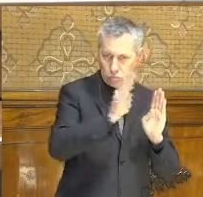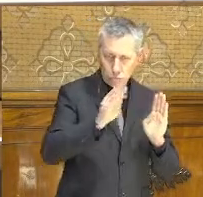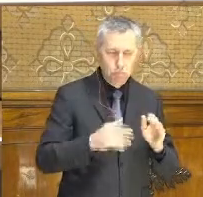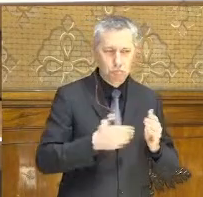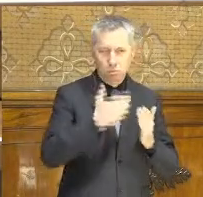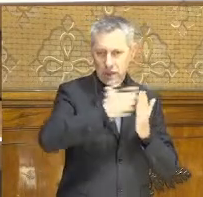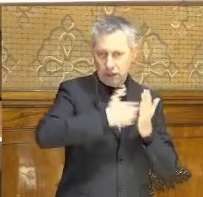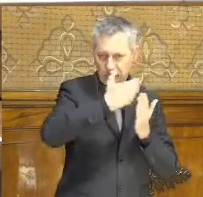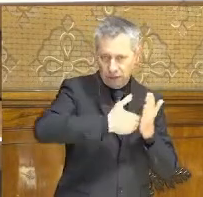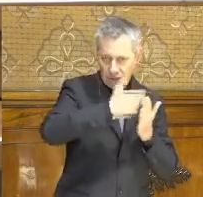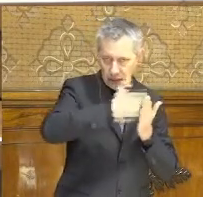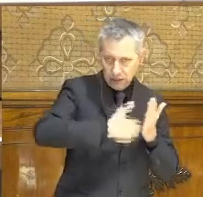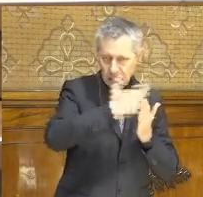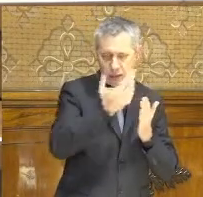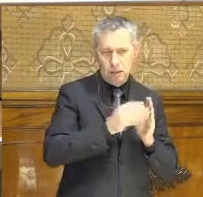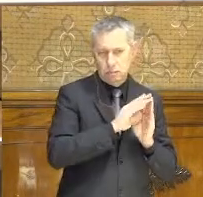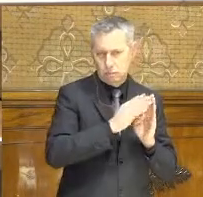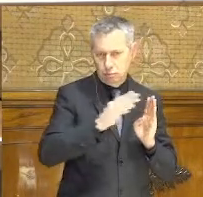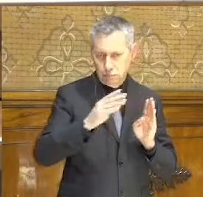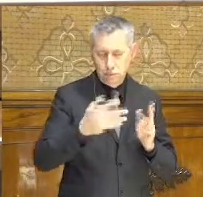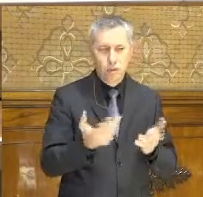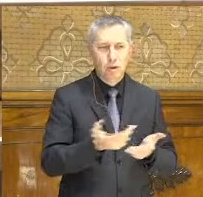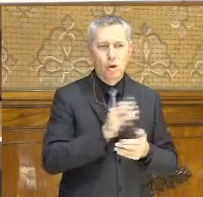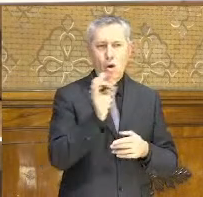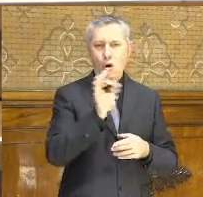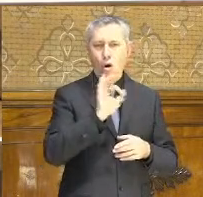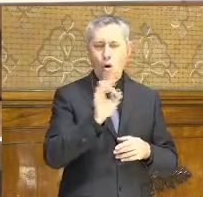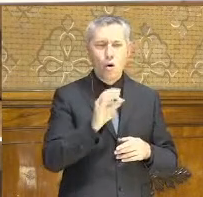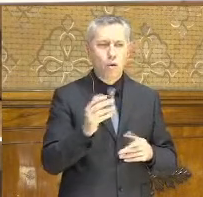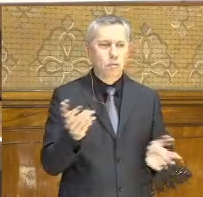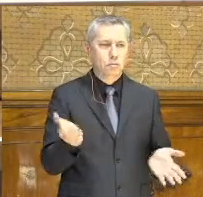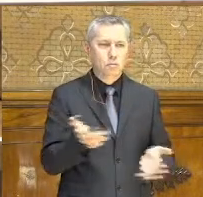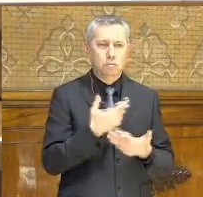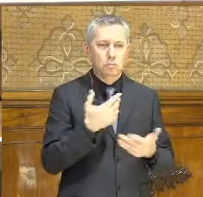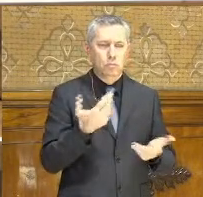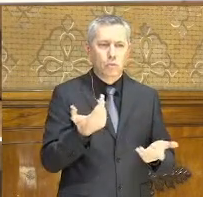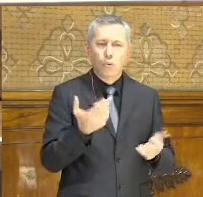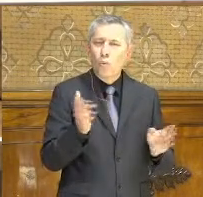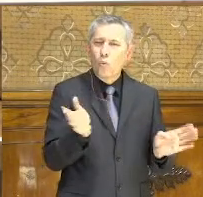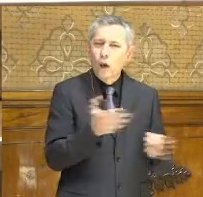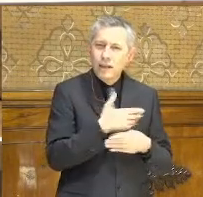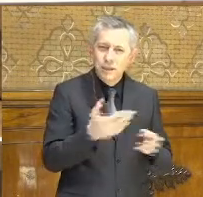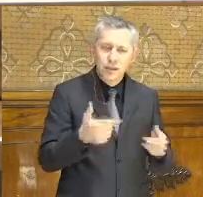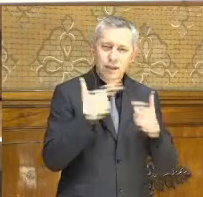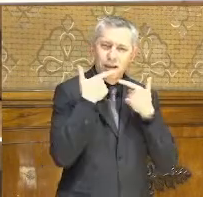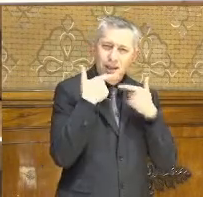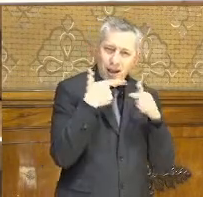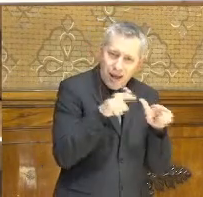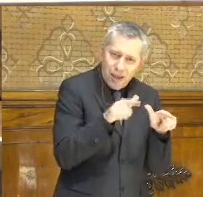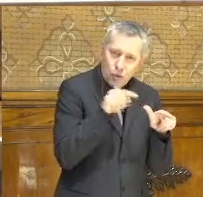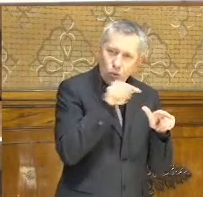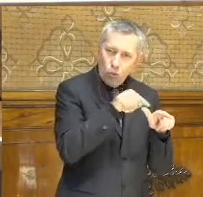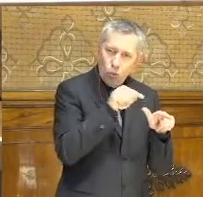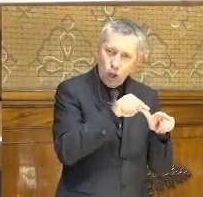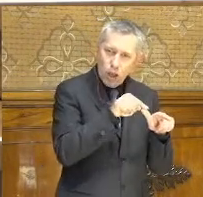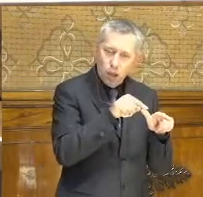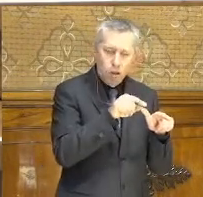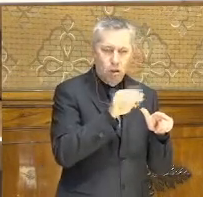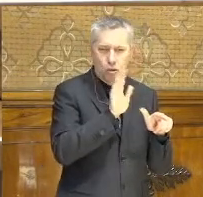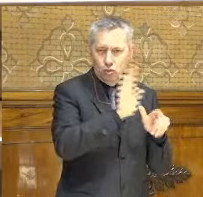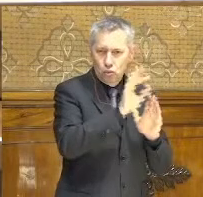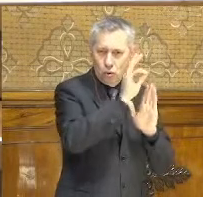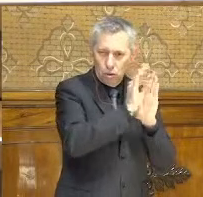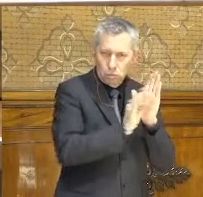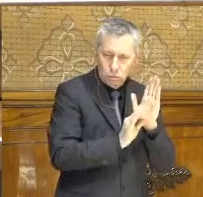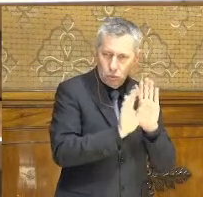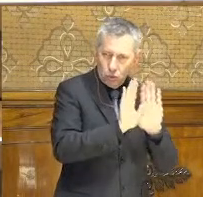in various languages. There has to be a sense that those languages also have a status. I was shocked